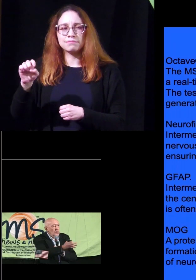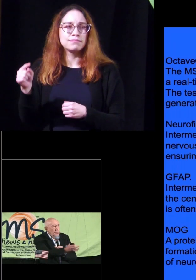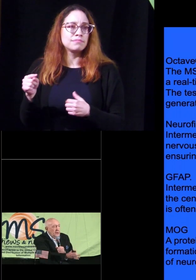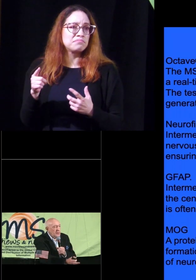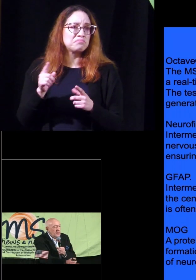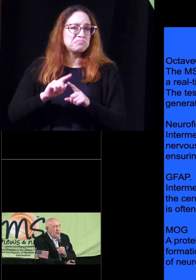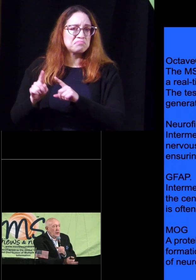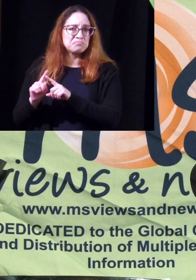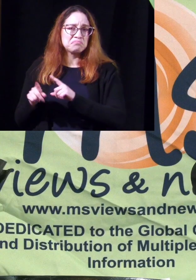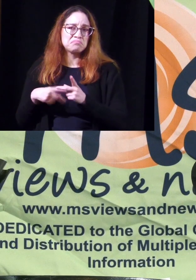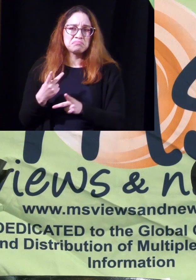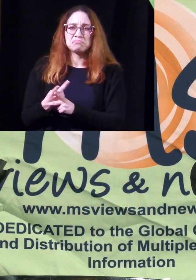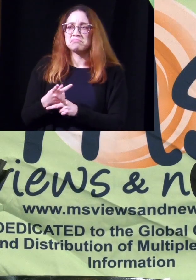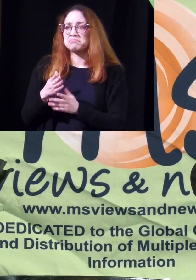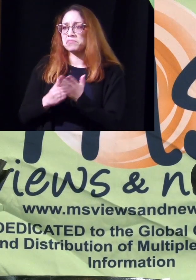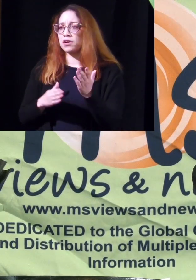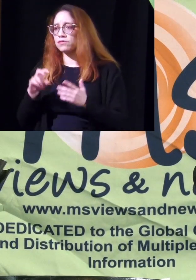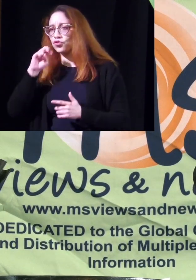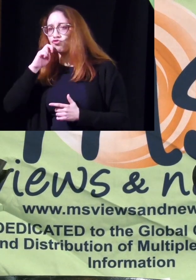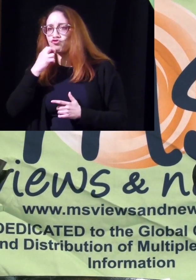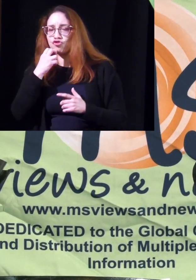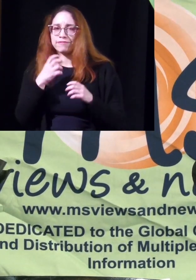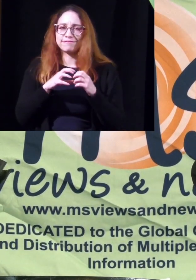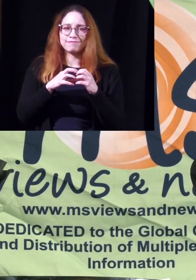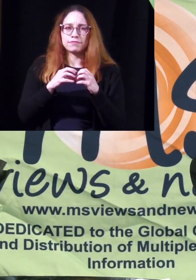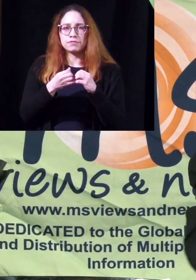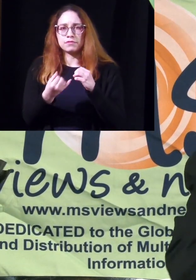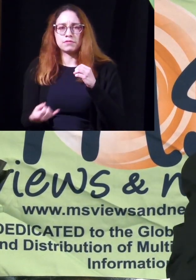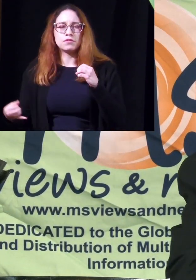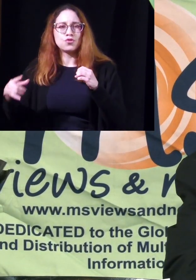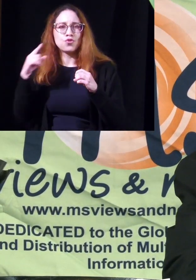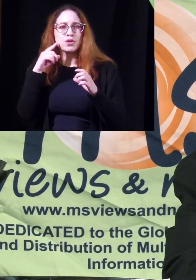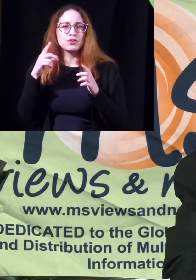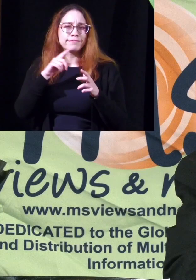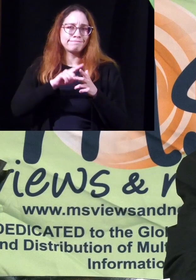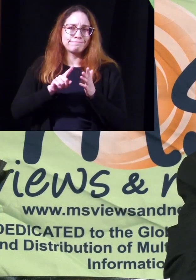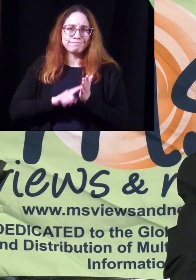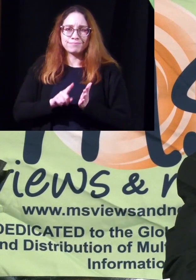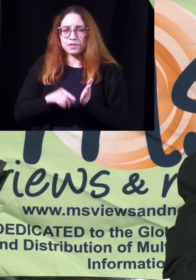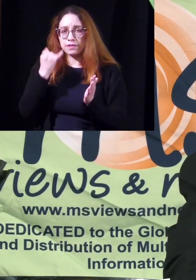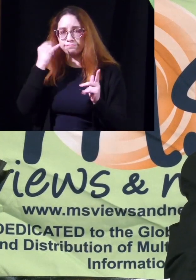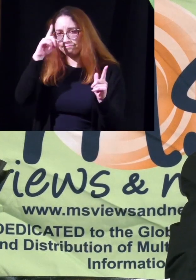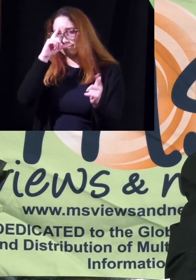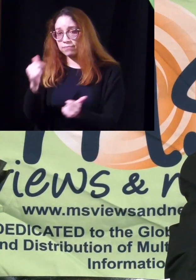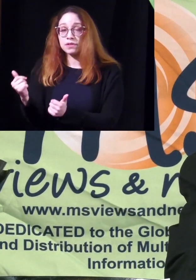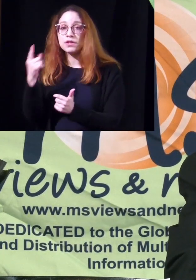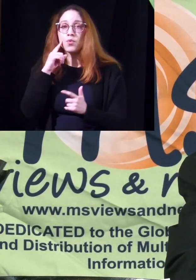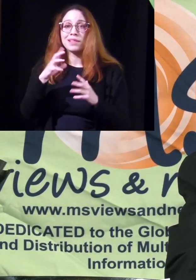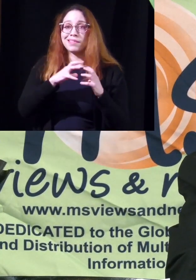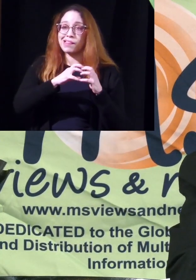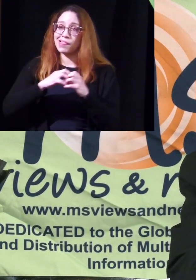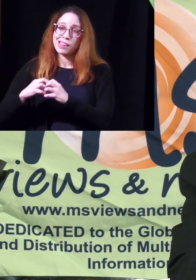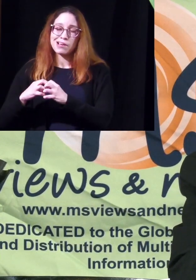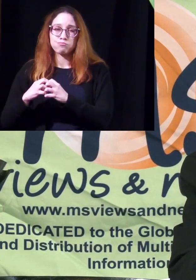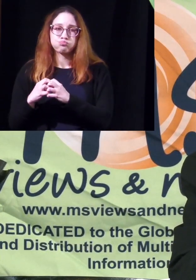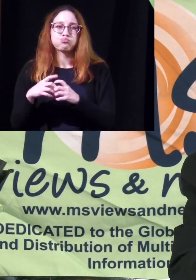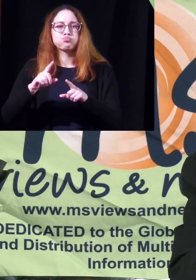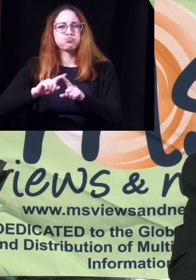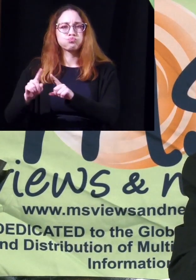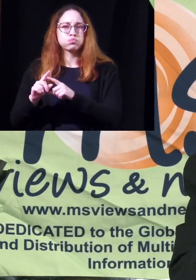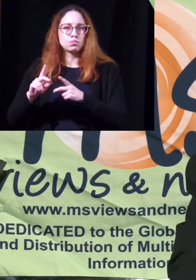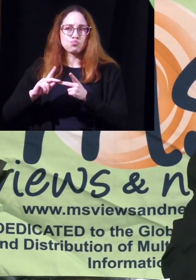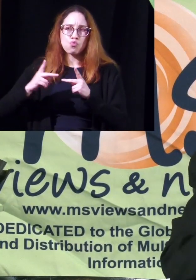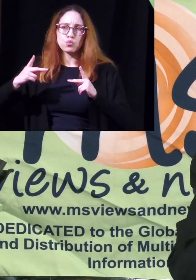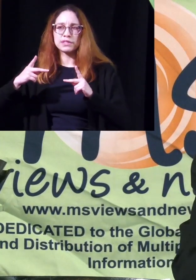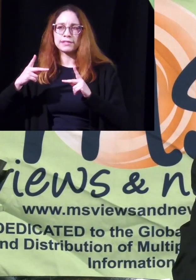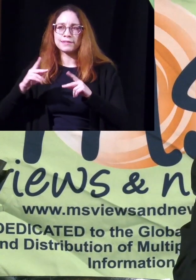And these are all different parts of the nervous system. That's why I listed these 3 that you can look up. And when they break down, then you see different